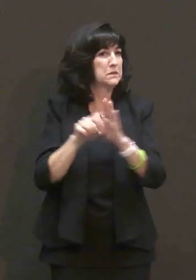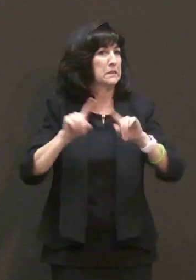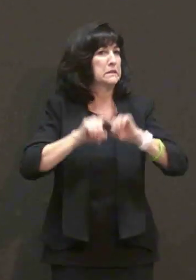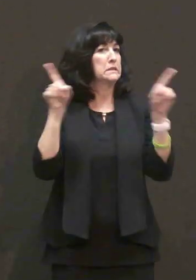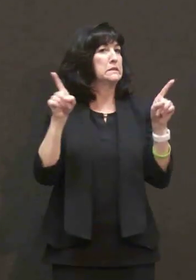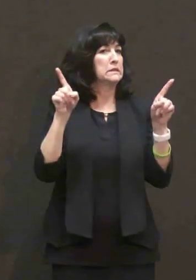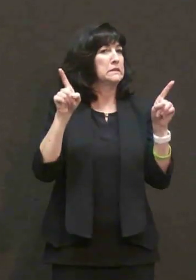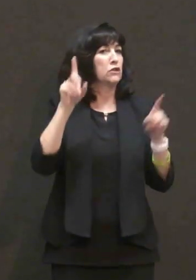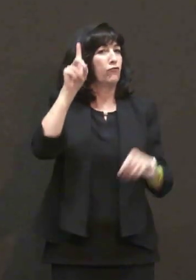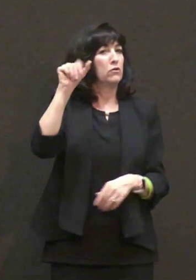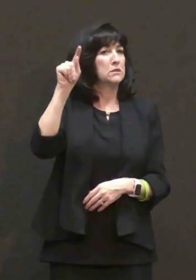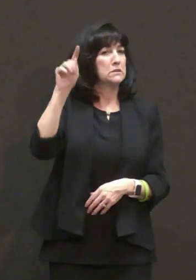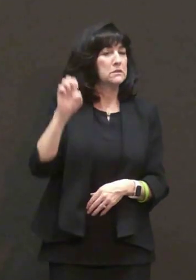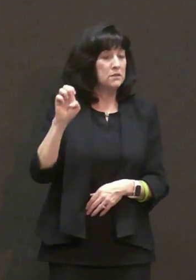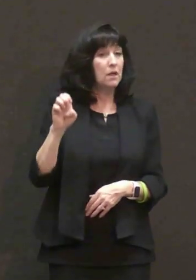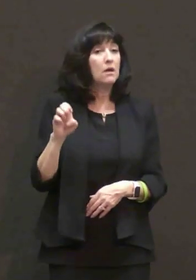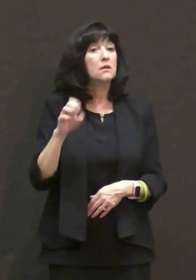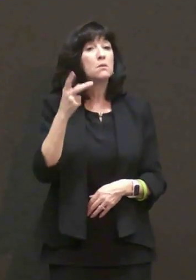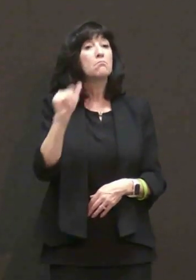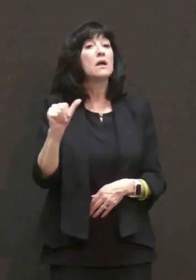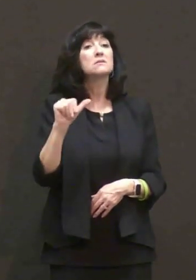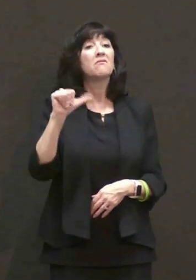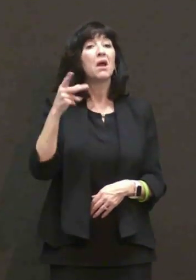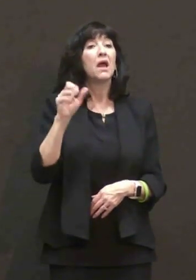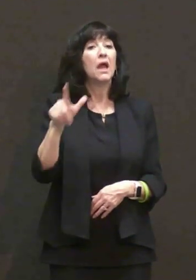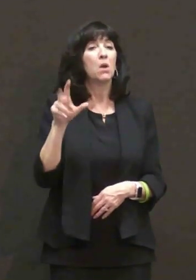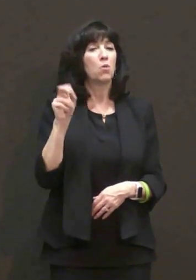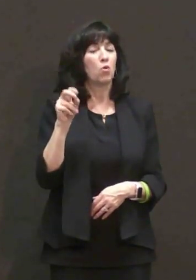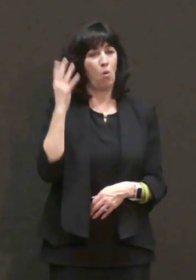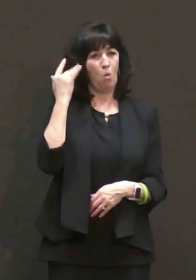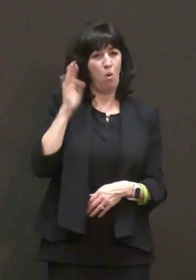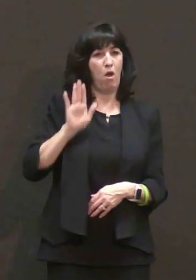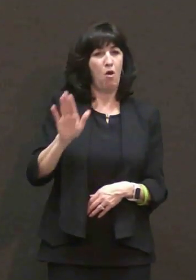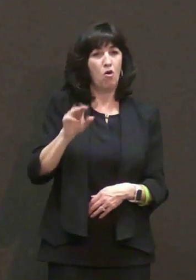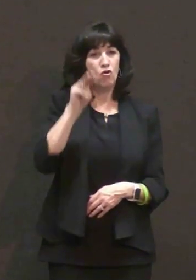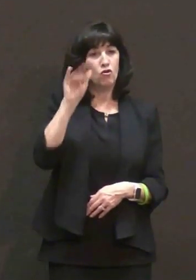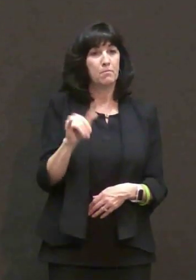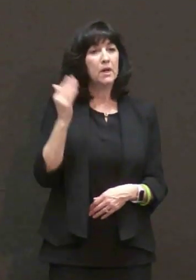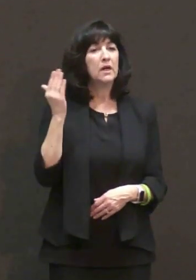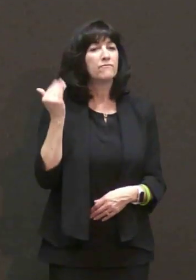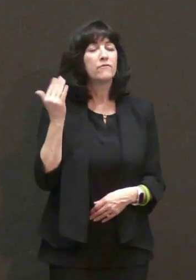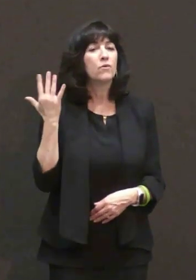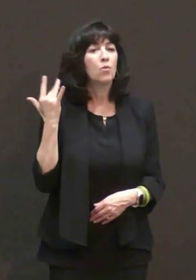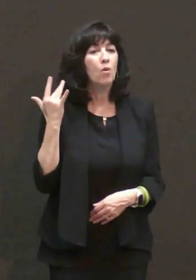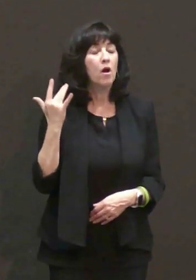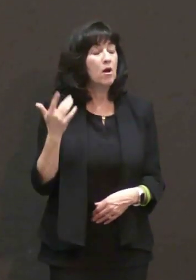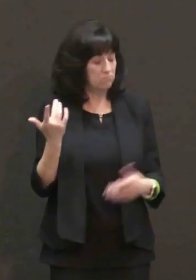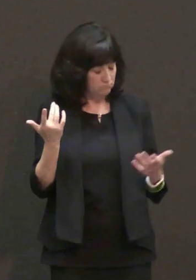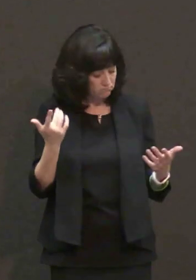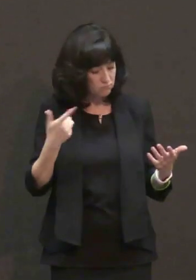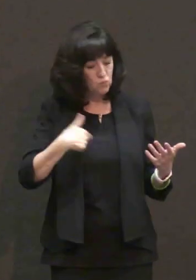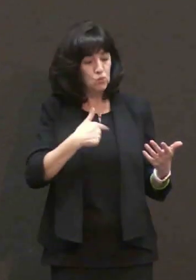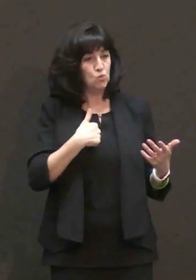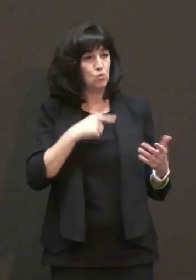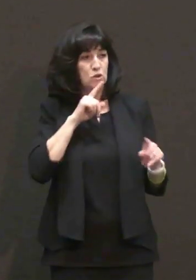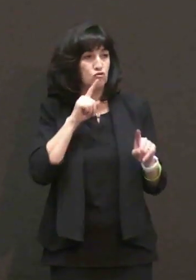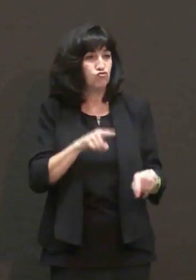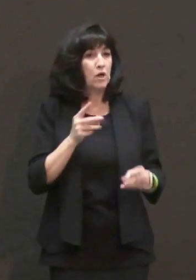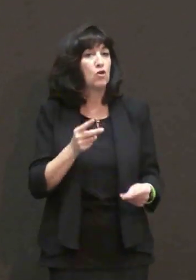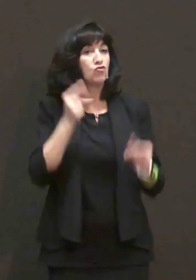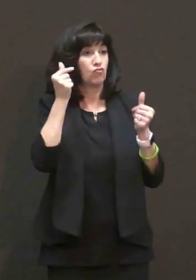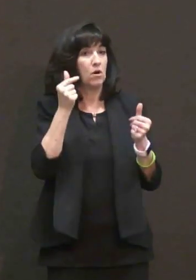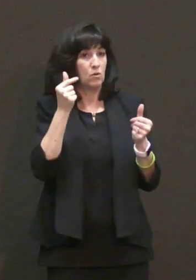I guess Pennsylvania is saying April 30th. Yeah, I think we reacted to the situation on the ground in terms of the number